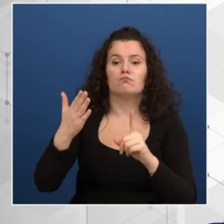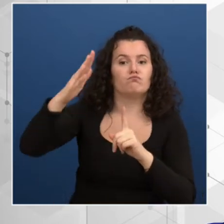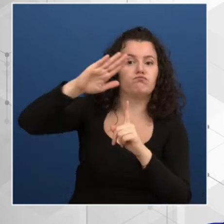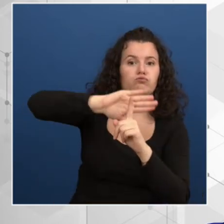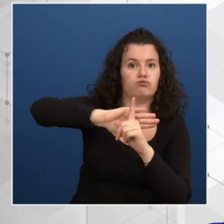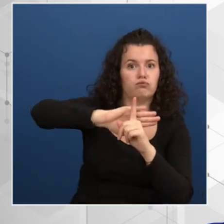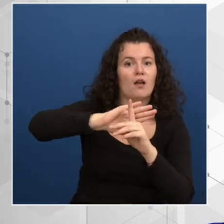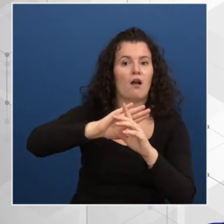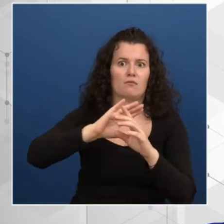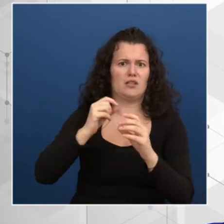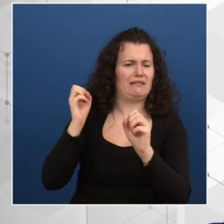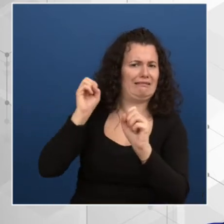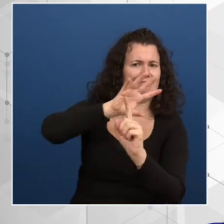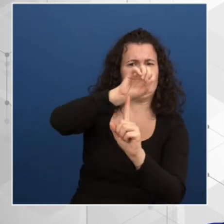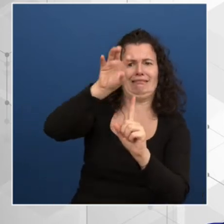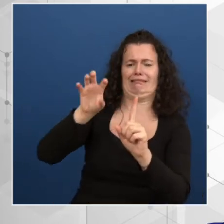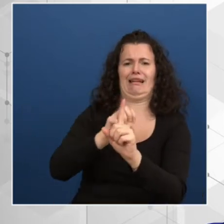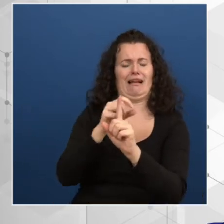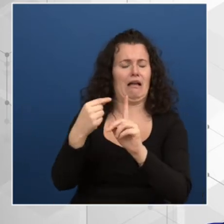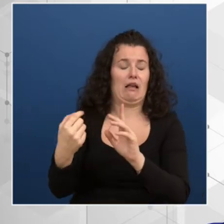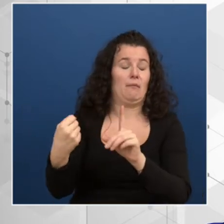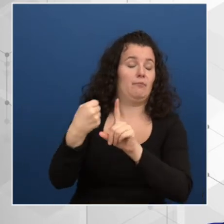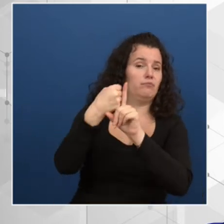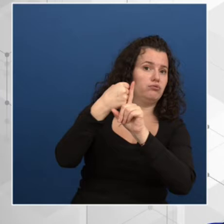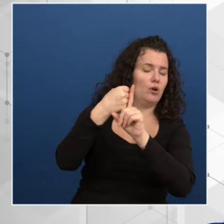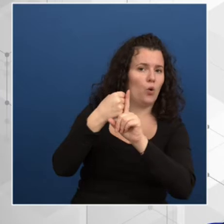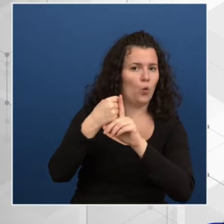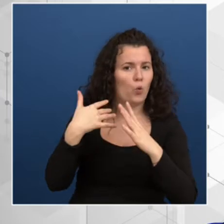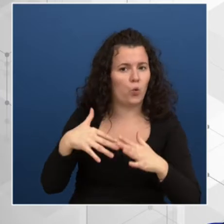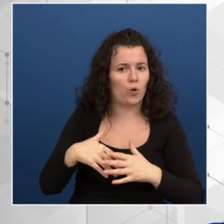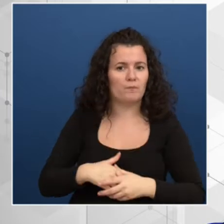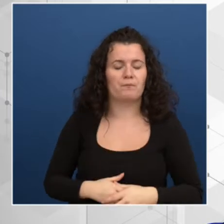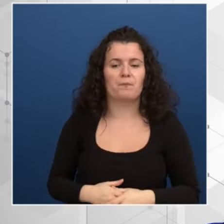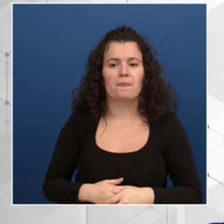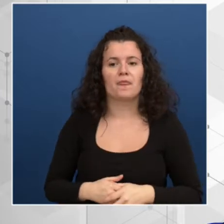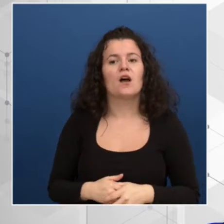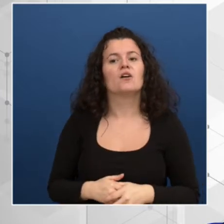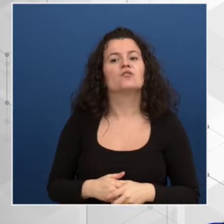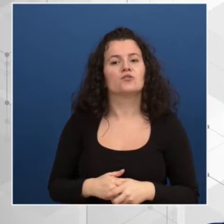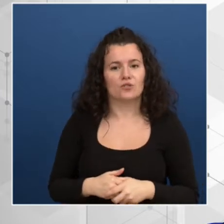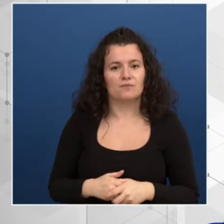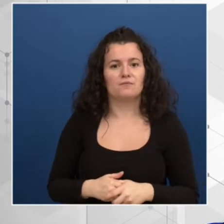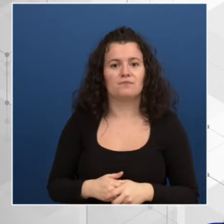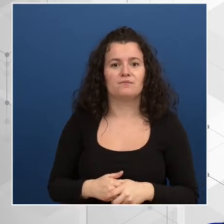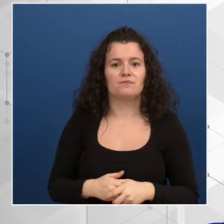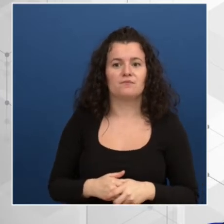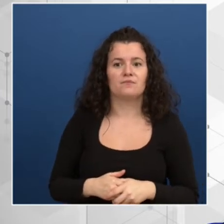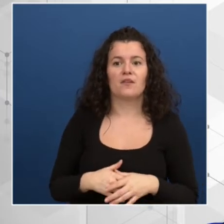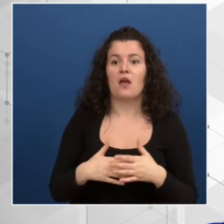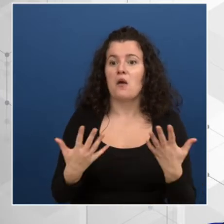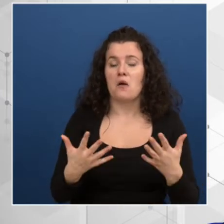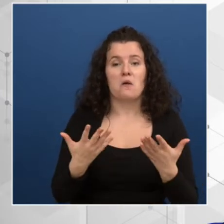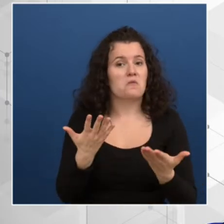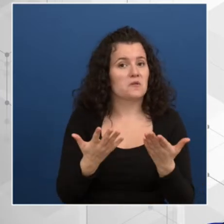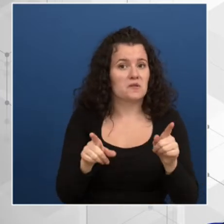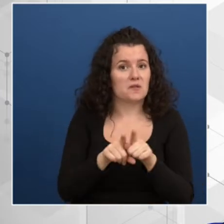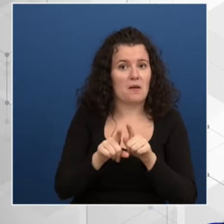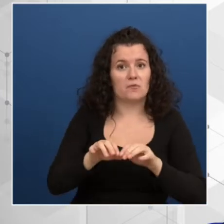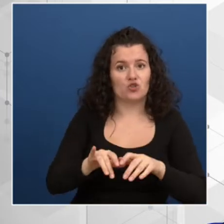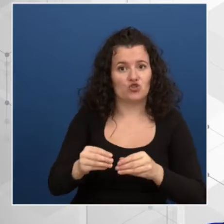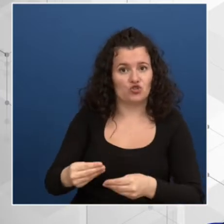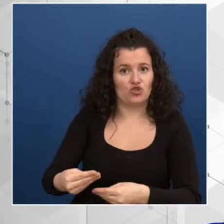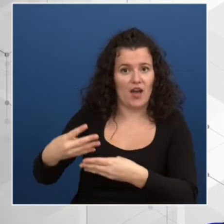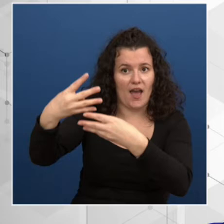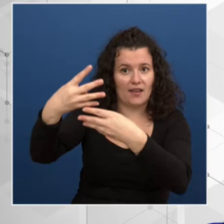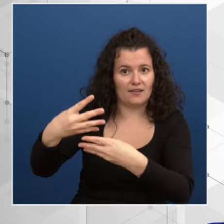people. Beyond this, start with what you've got. You've got chat, you've got raise hand, you've got mute.